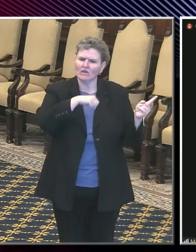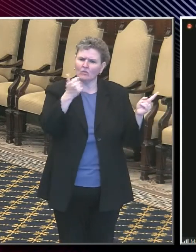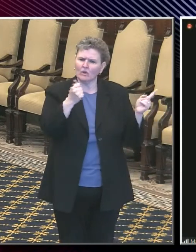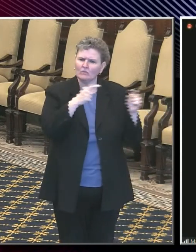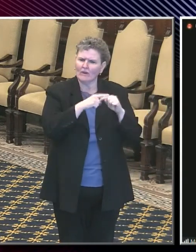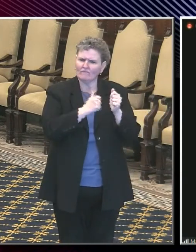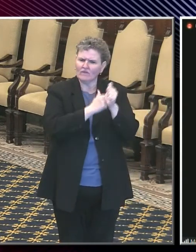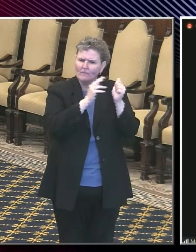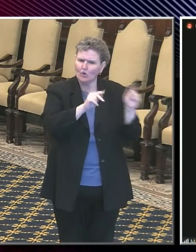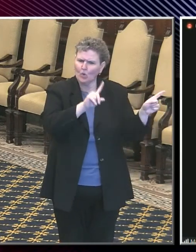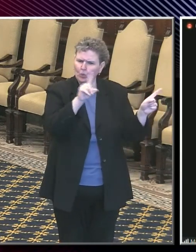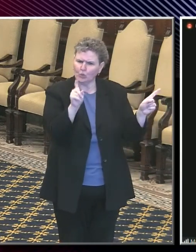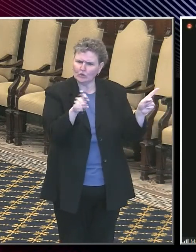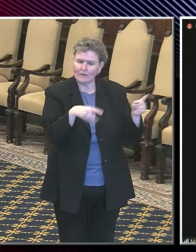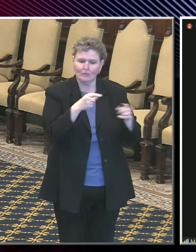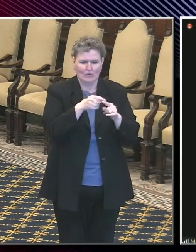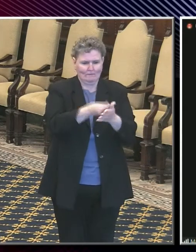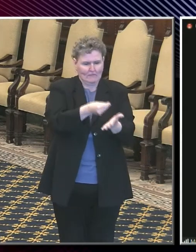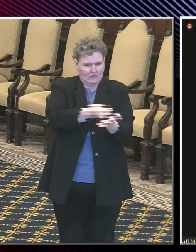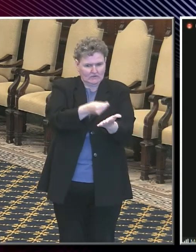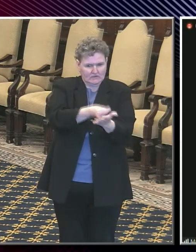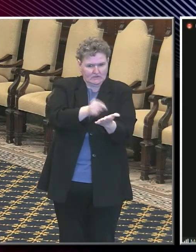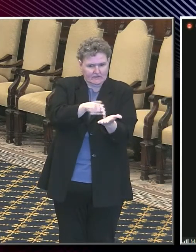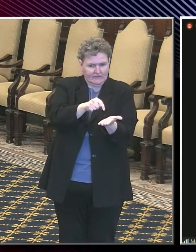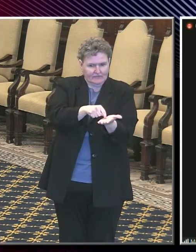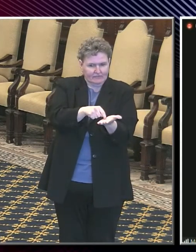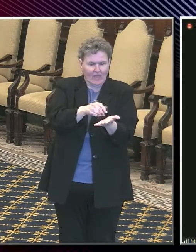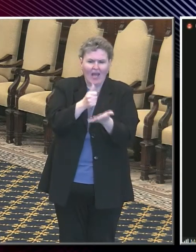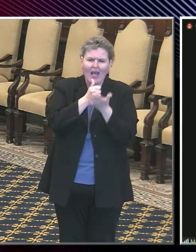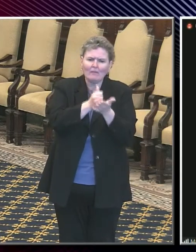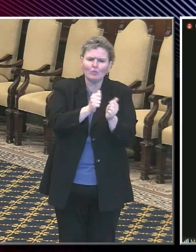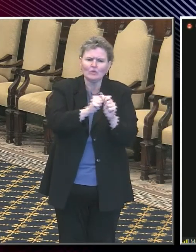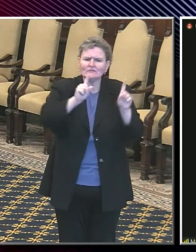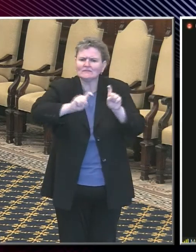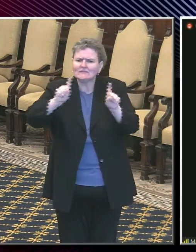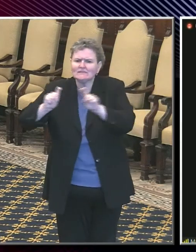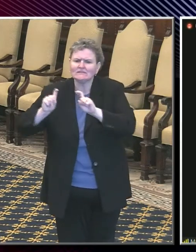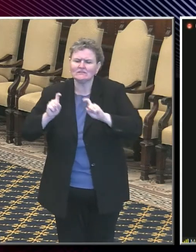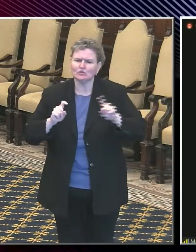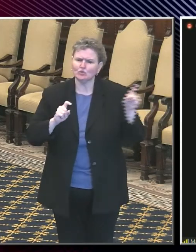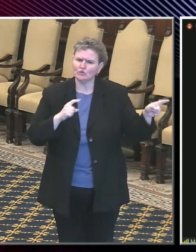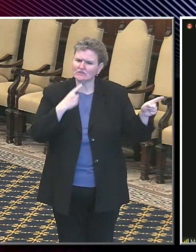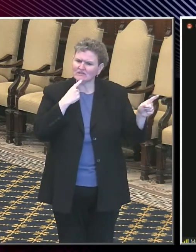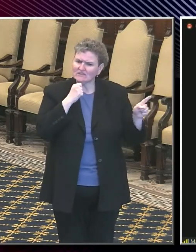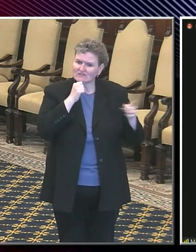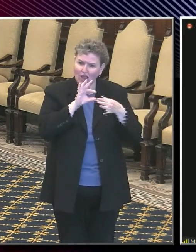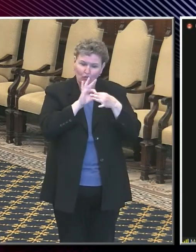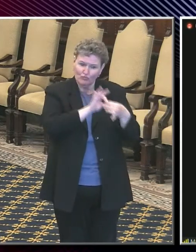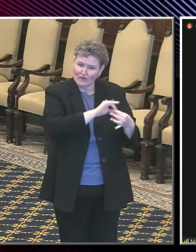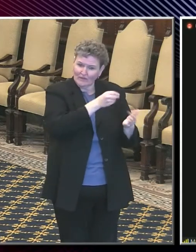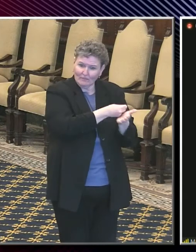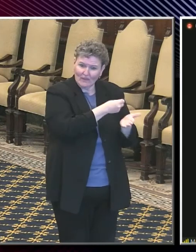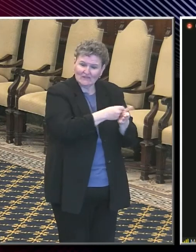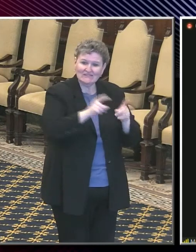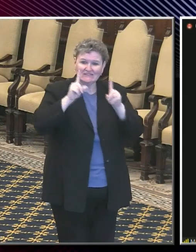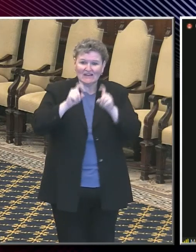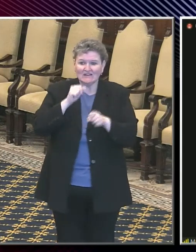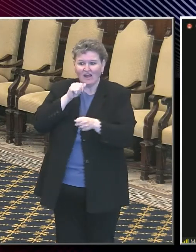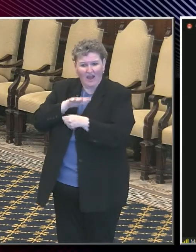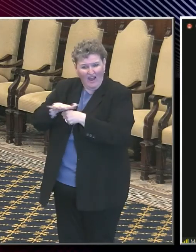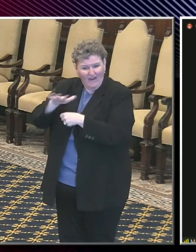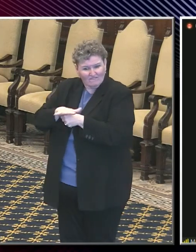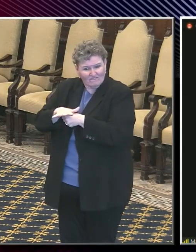have a case on how they address the risk to those that are exposed. That includes homeless shelters and other congregate settings.